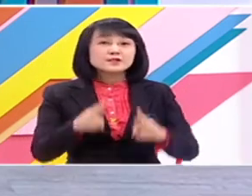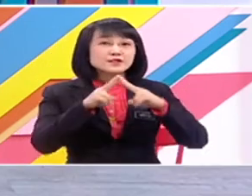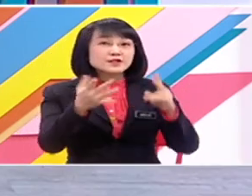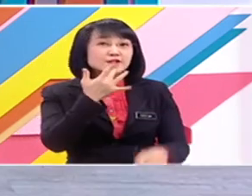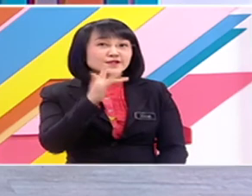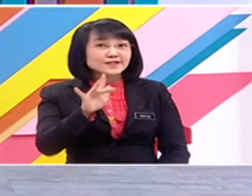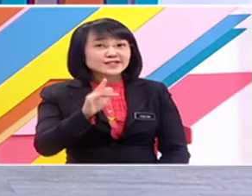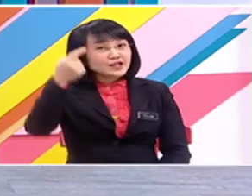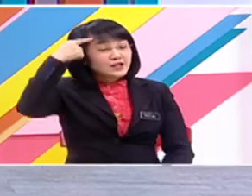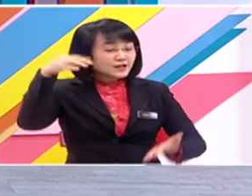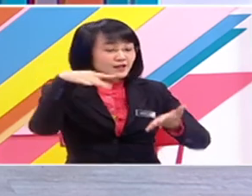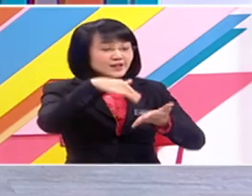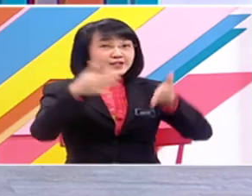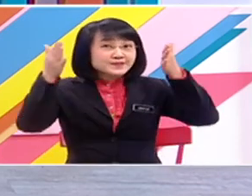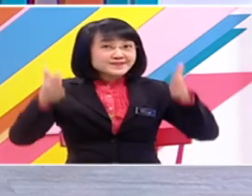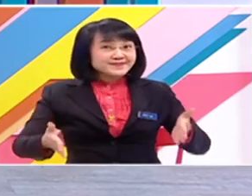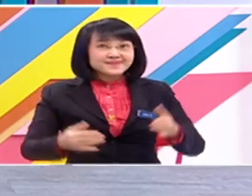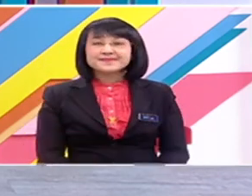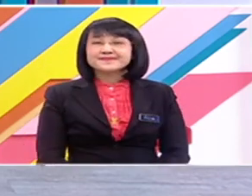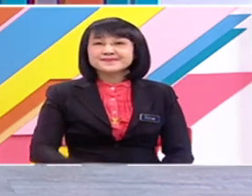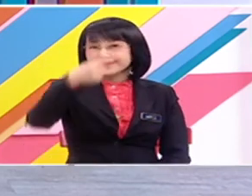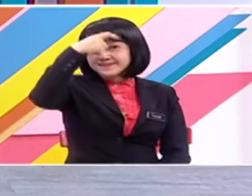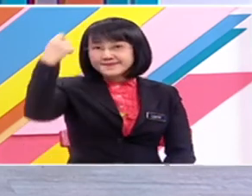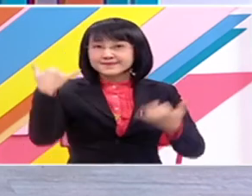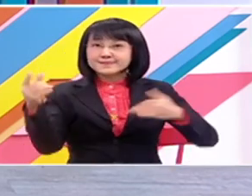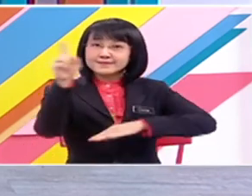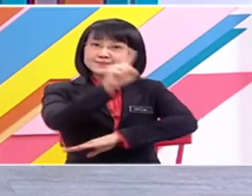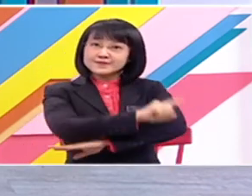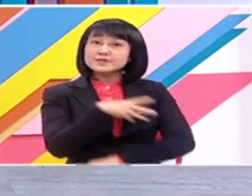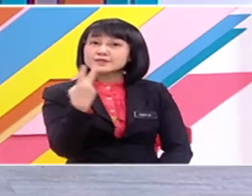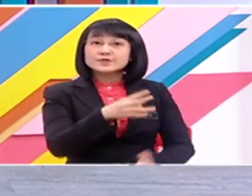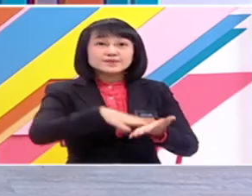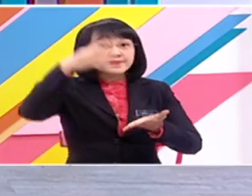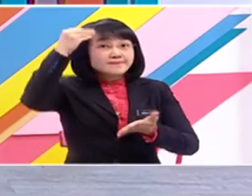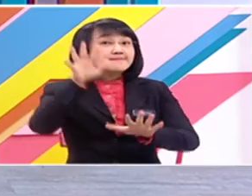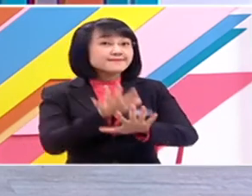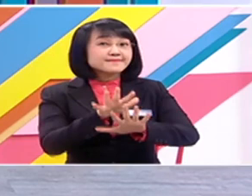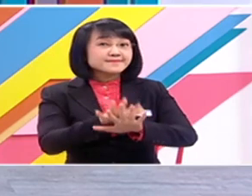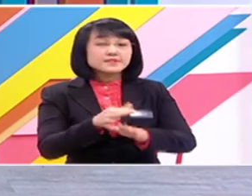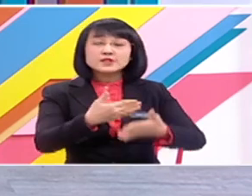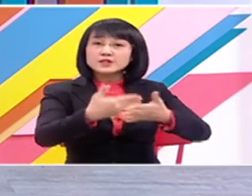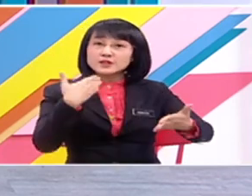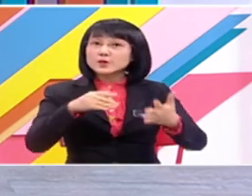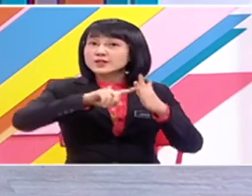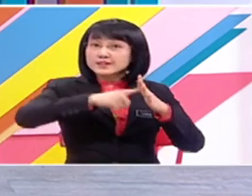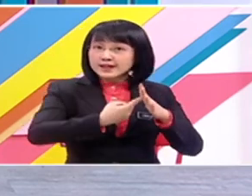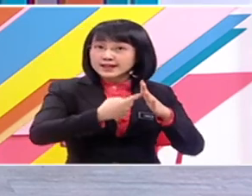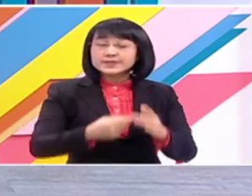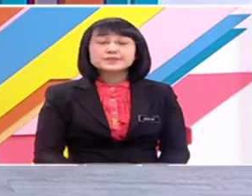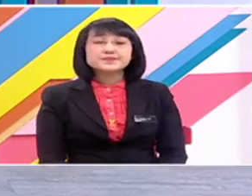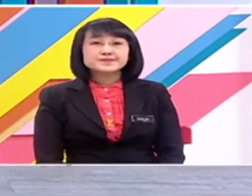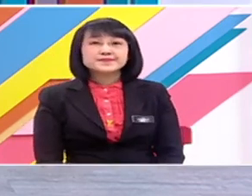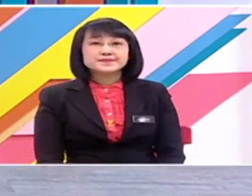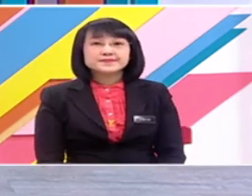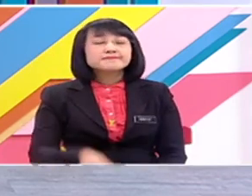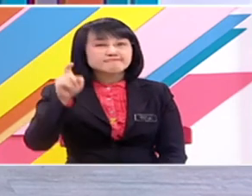are watching. Keep tuned in to today because we're going to learn a lot. But before that, teacher, before we start anything, please, as usual, we have to